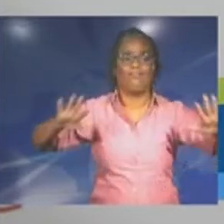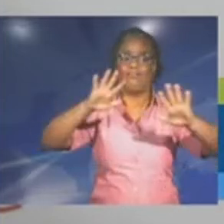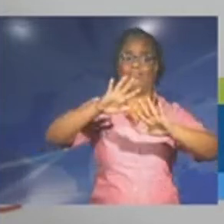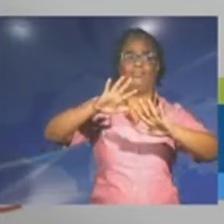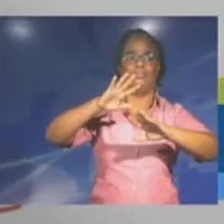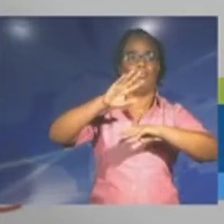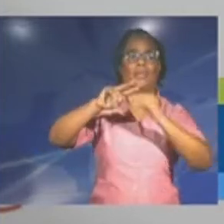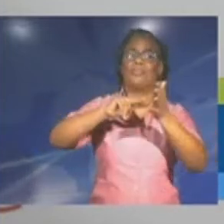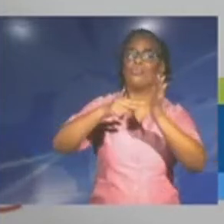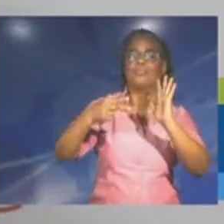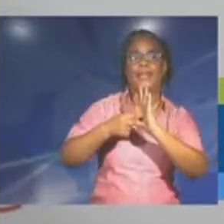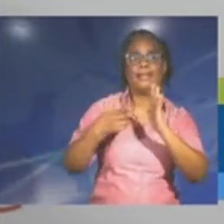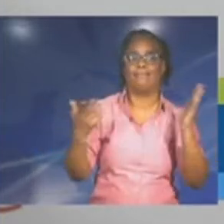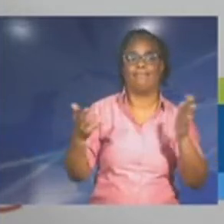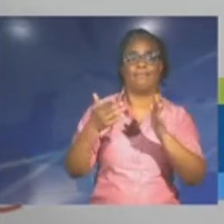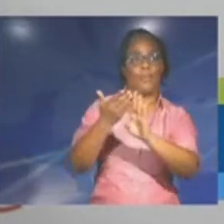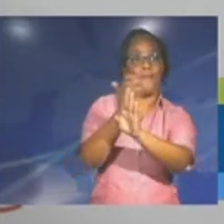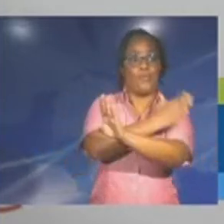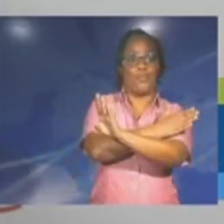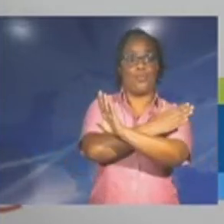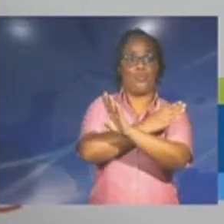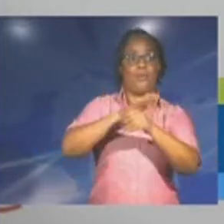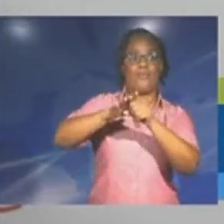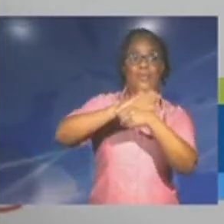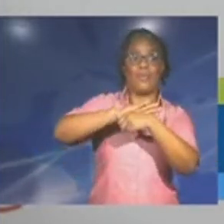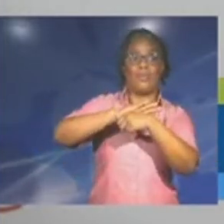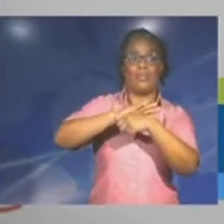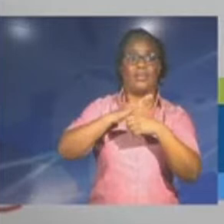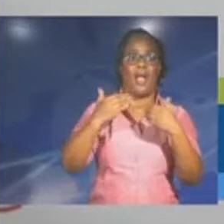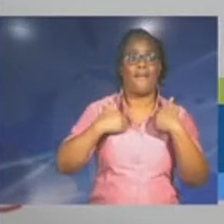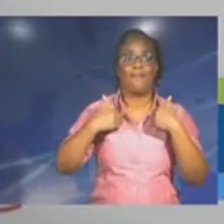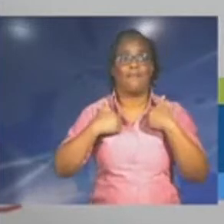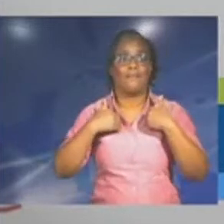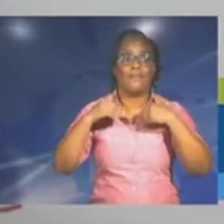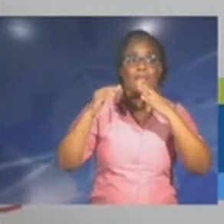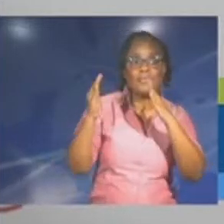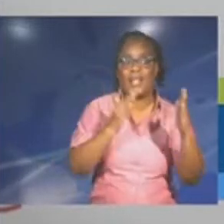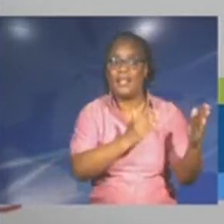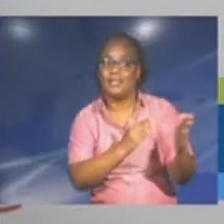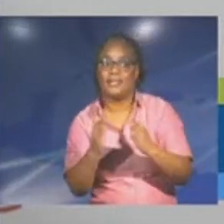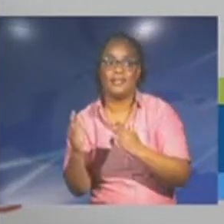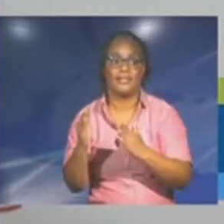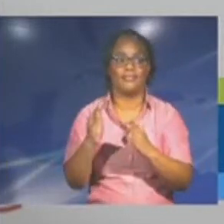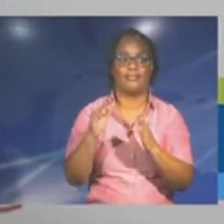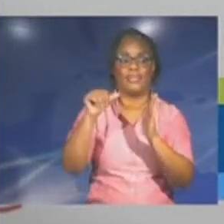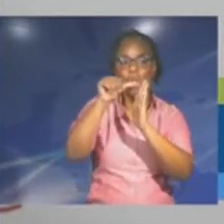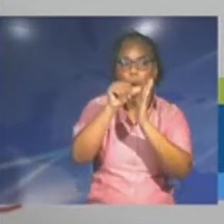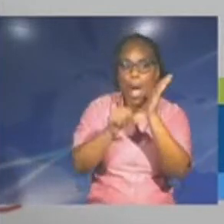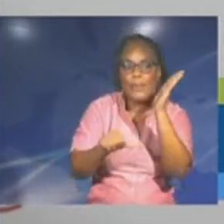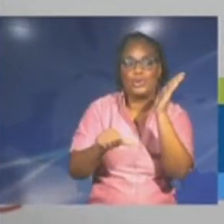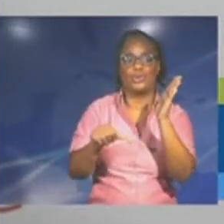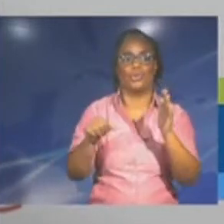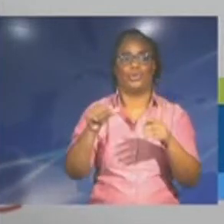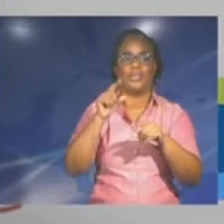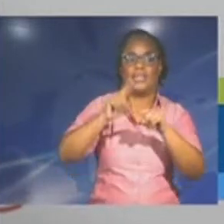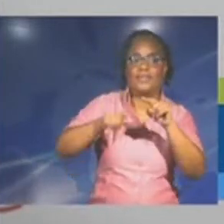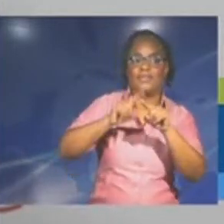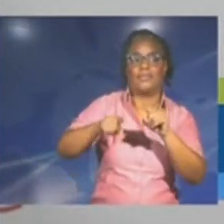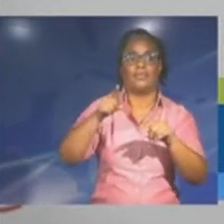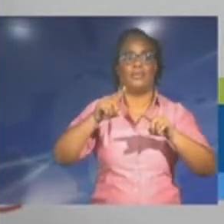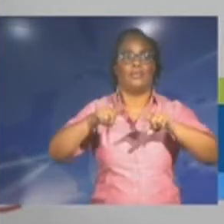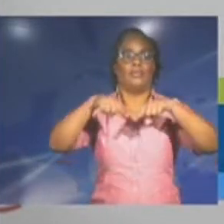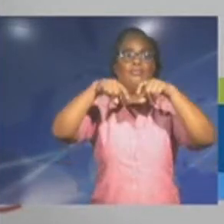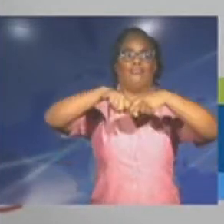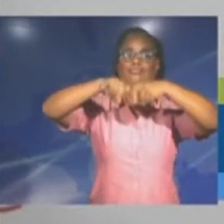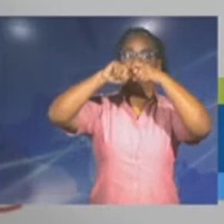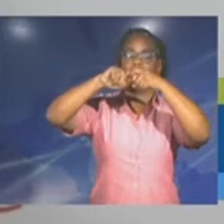back. But if you have a particular patient with a particular concern, we want to help them. So send the information,